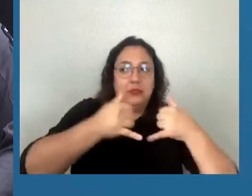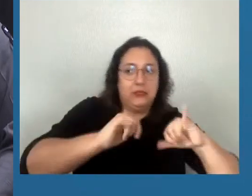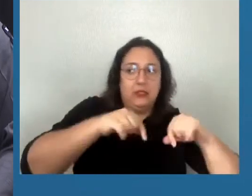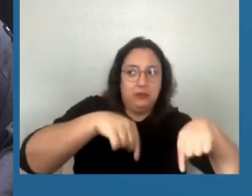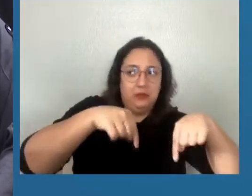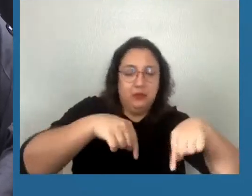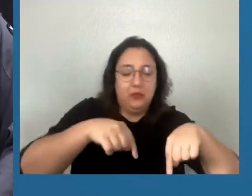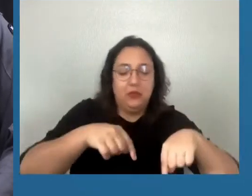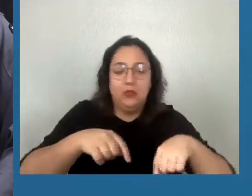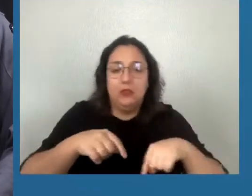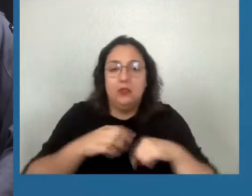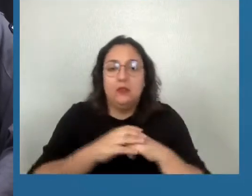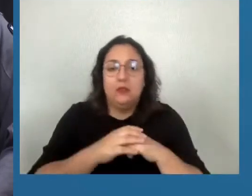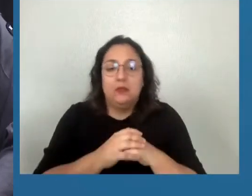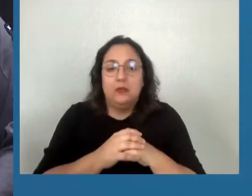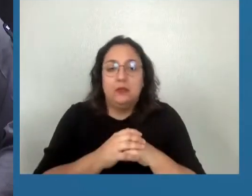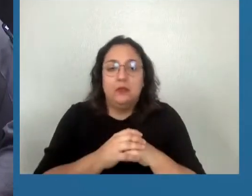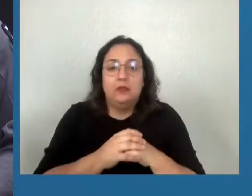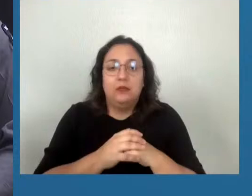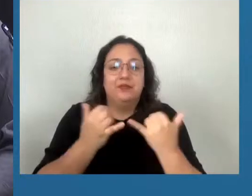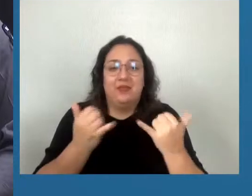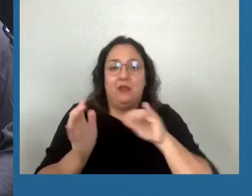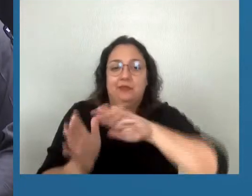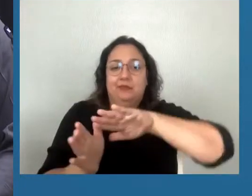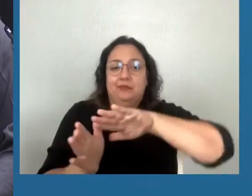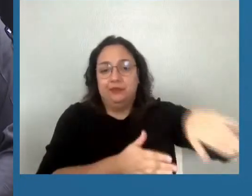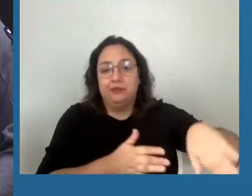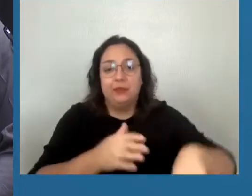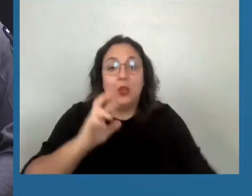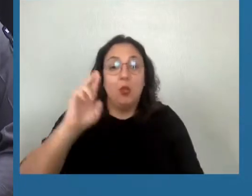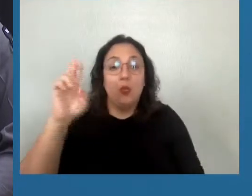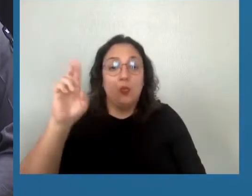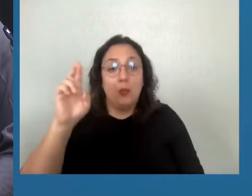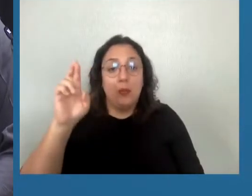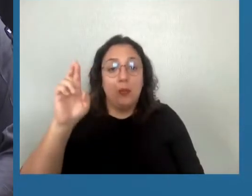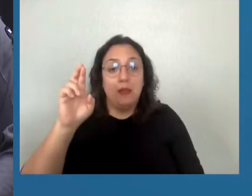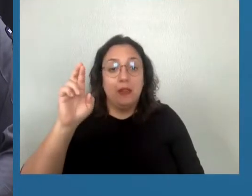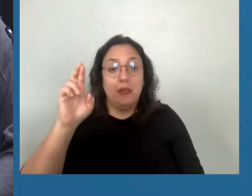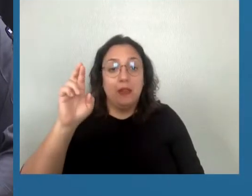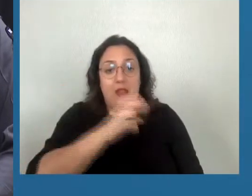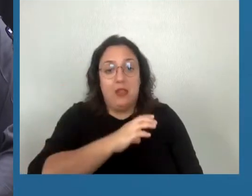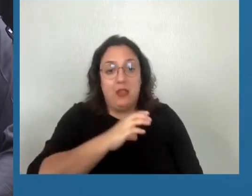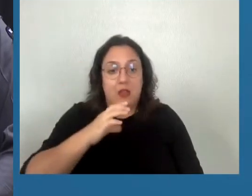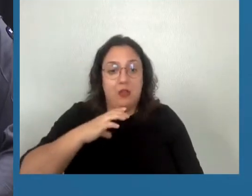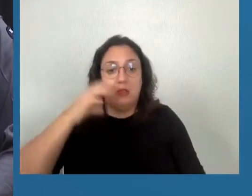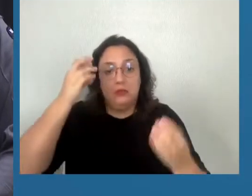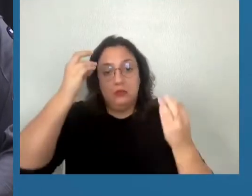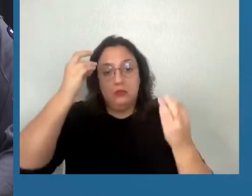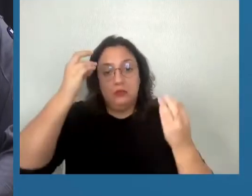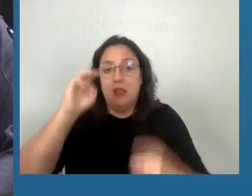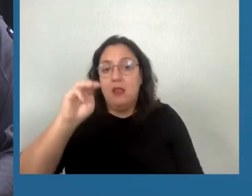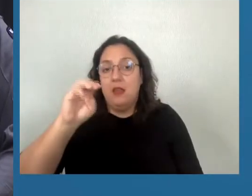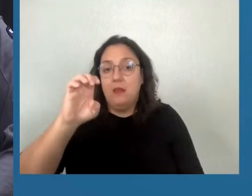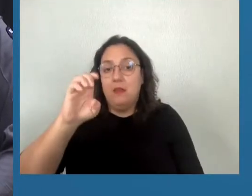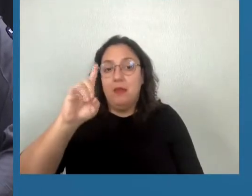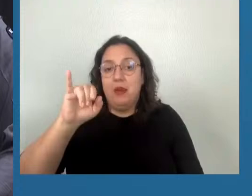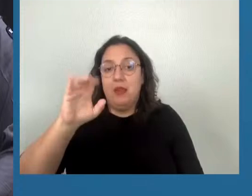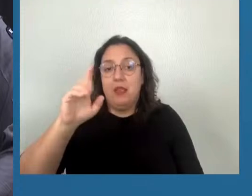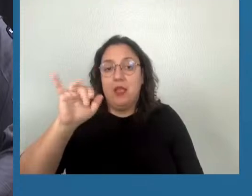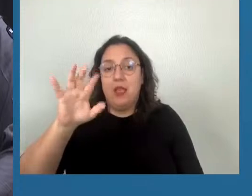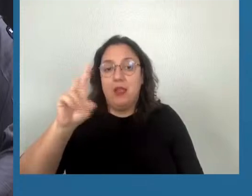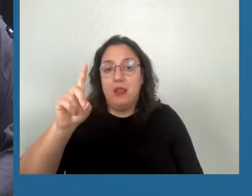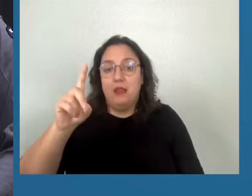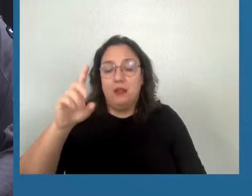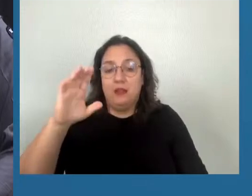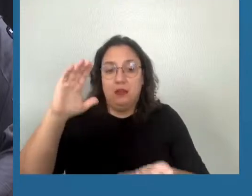now? Republicans in Congress are considering major Medicaid cuts this week. I'm wondering if you have any sense of how that would impact the state.